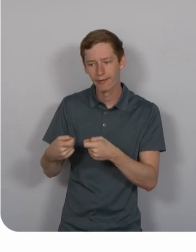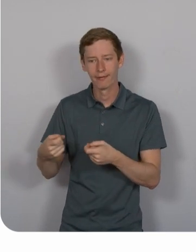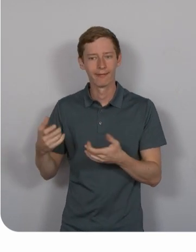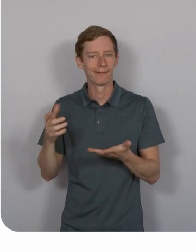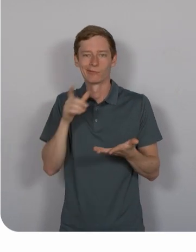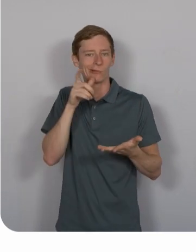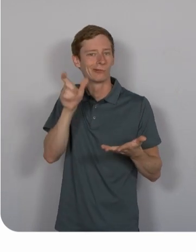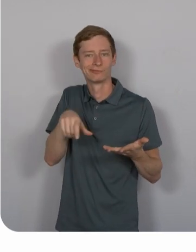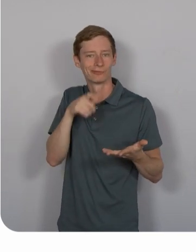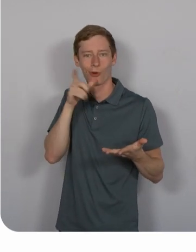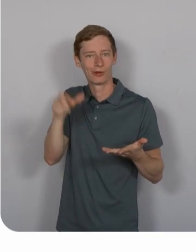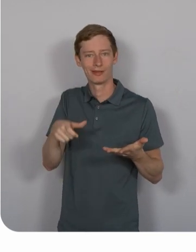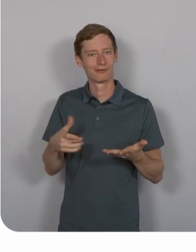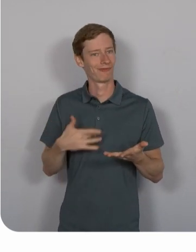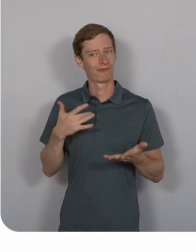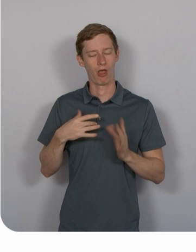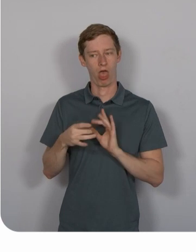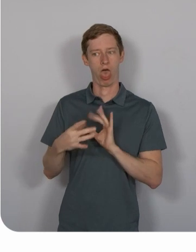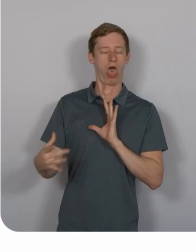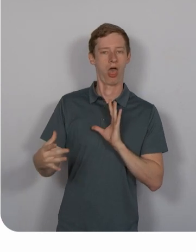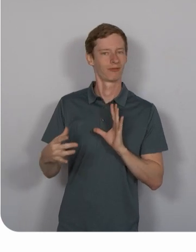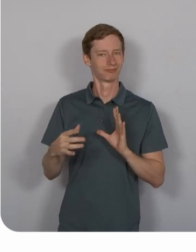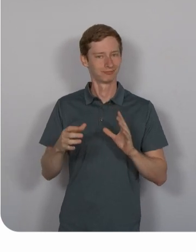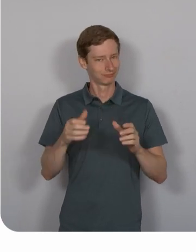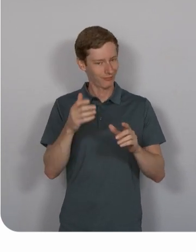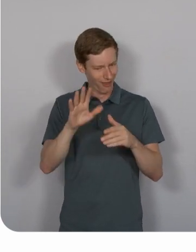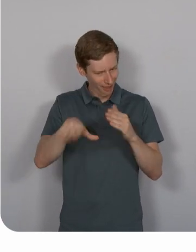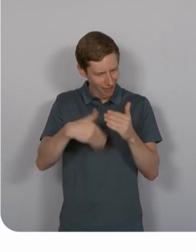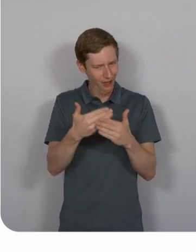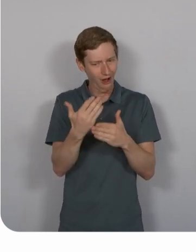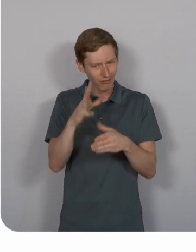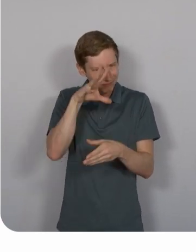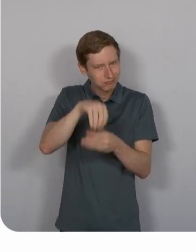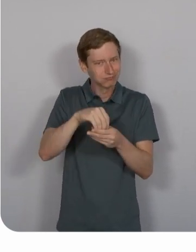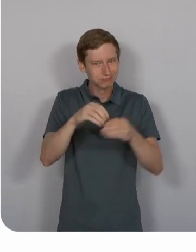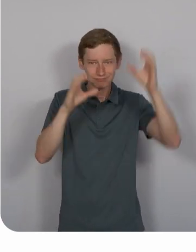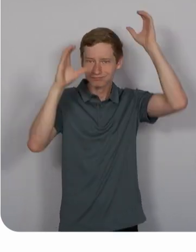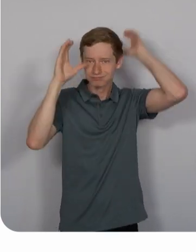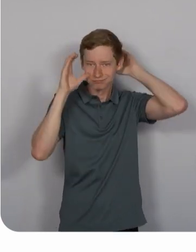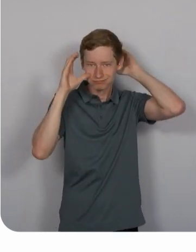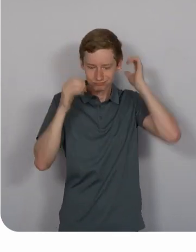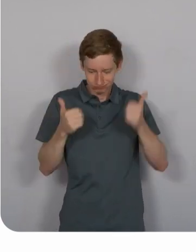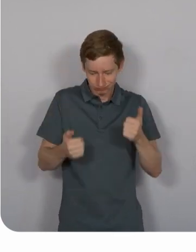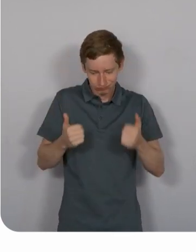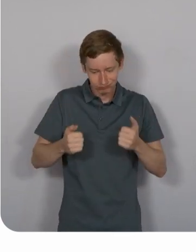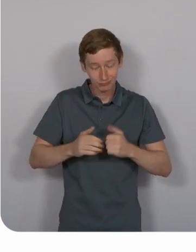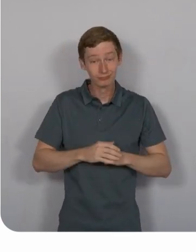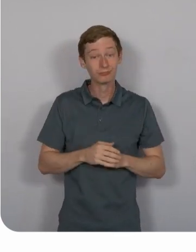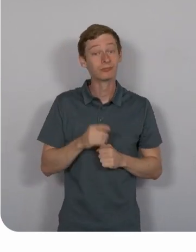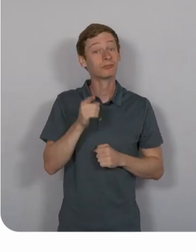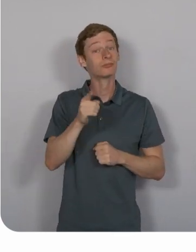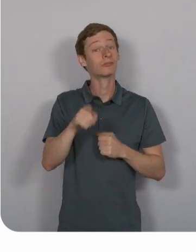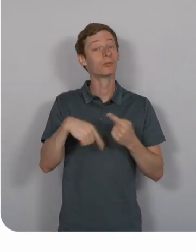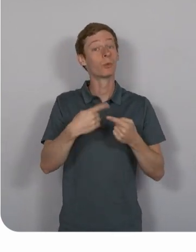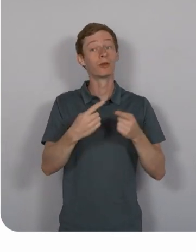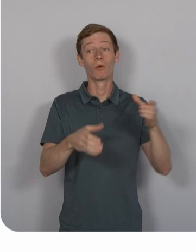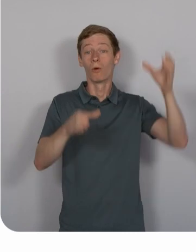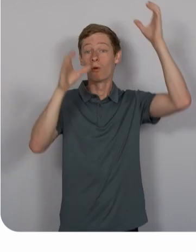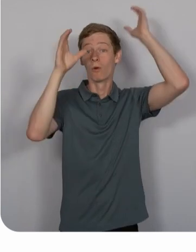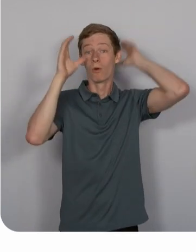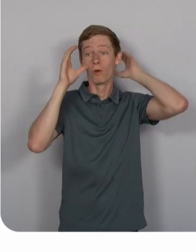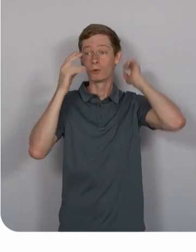break your sense of presence. So when you put on Quest 3, you see the physical room around